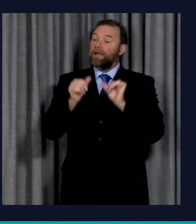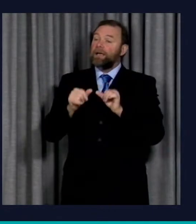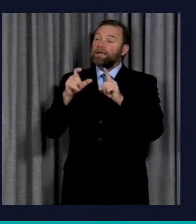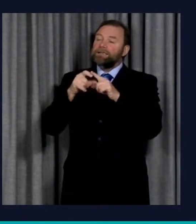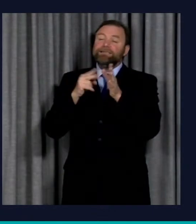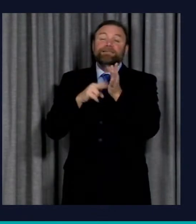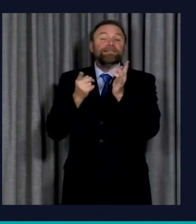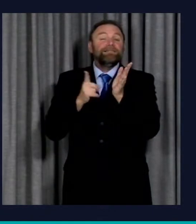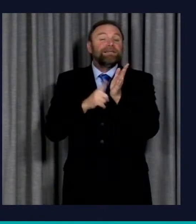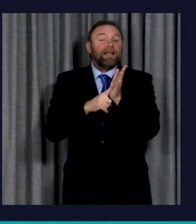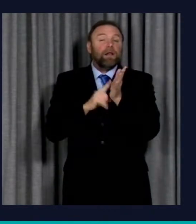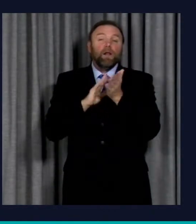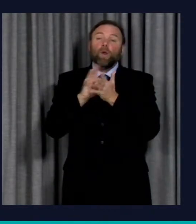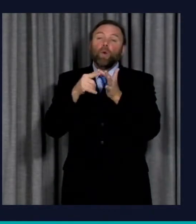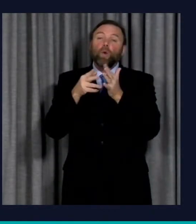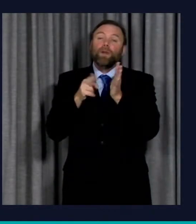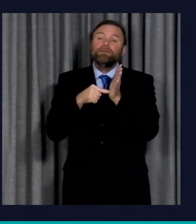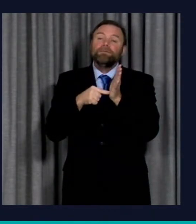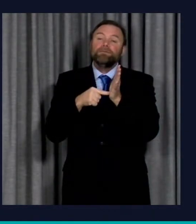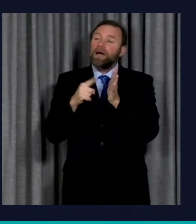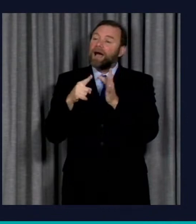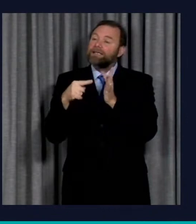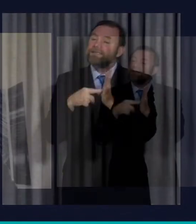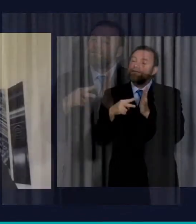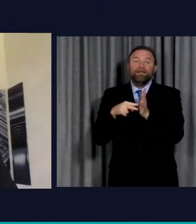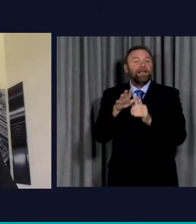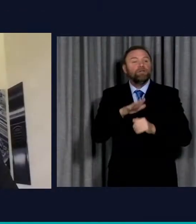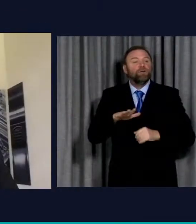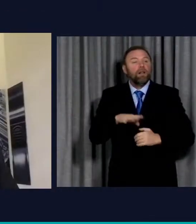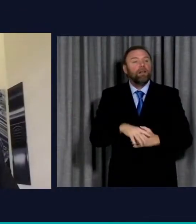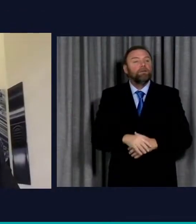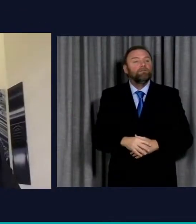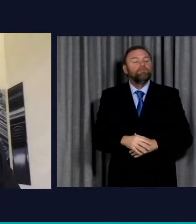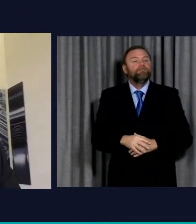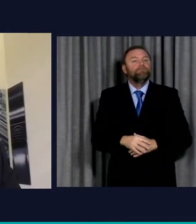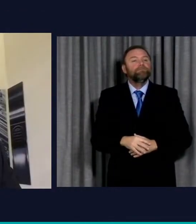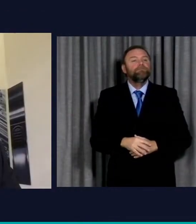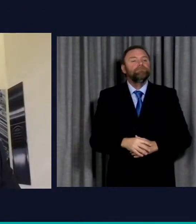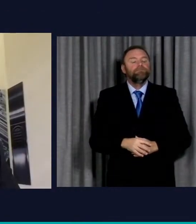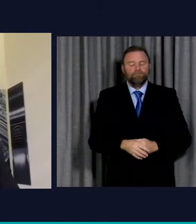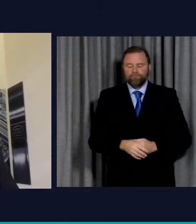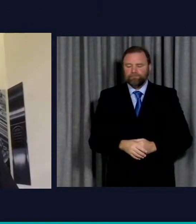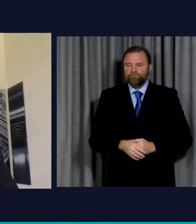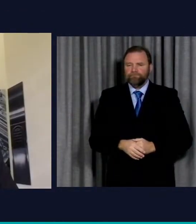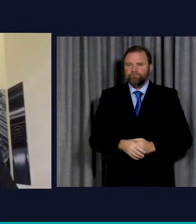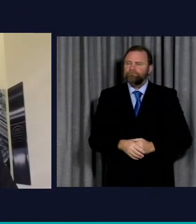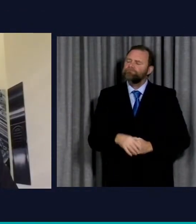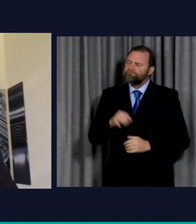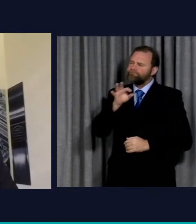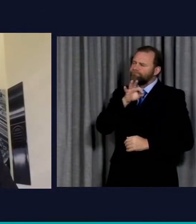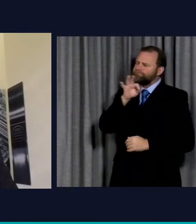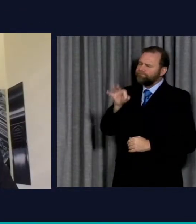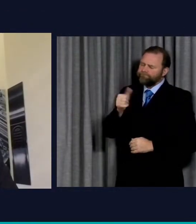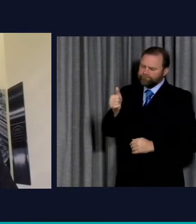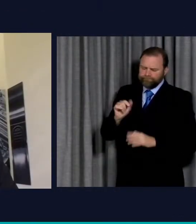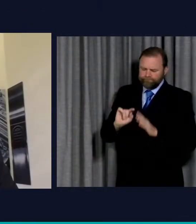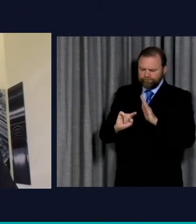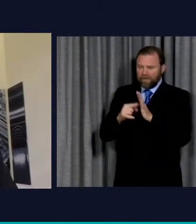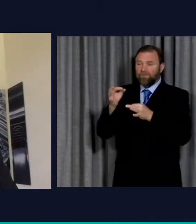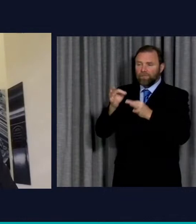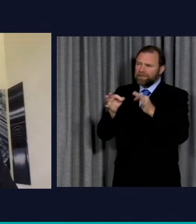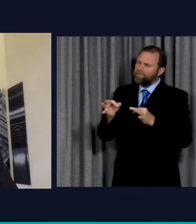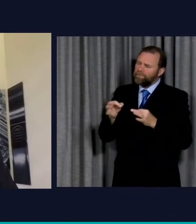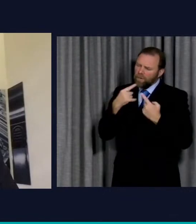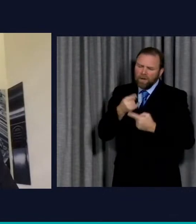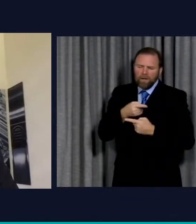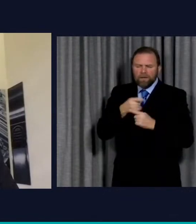Daniel Hewitt at ITV National. Thank you. First Minister, you are moving to these much tighter restrictions at a time when the